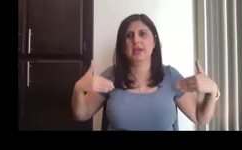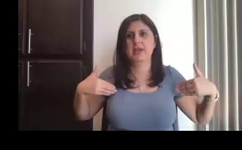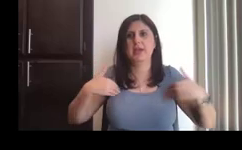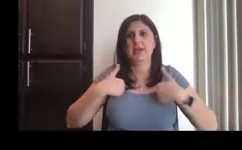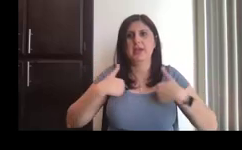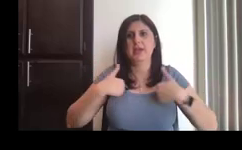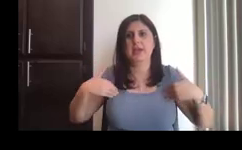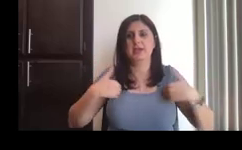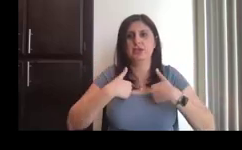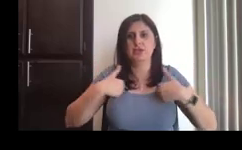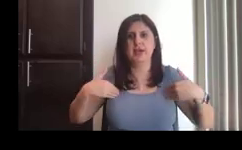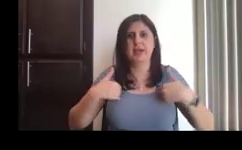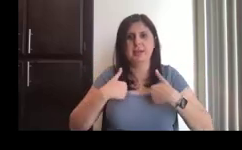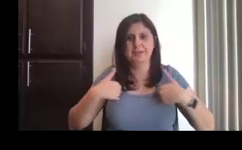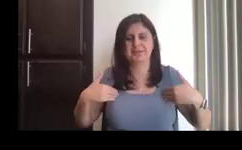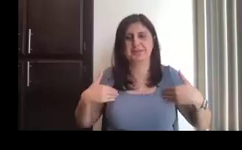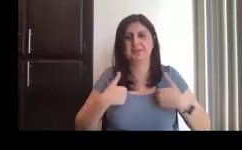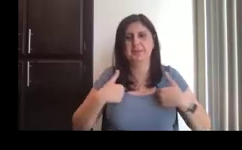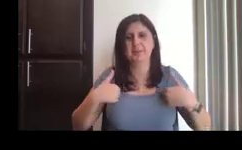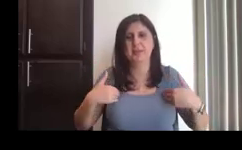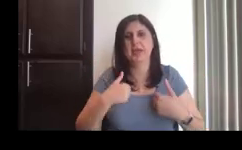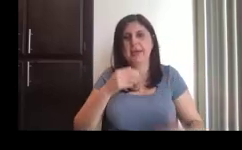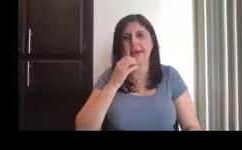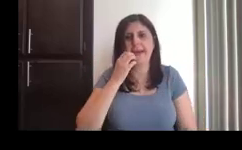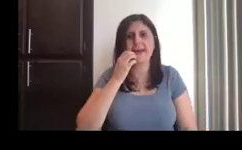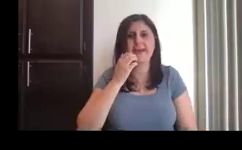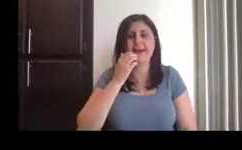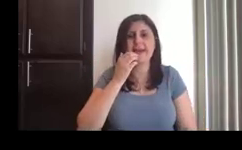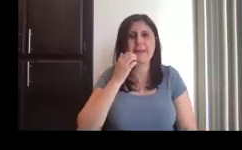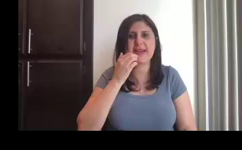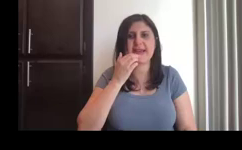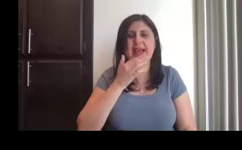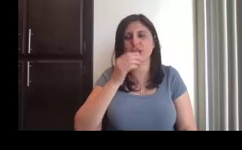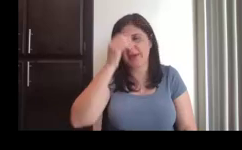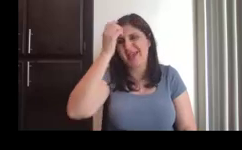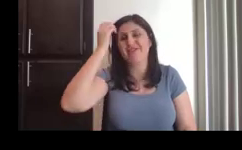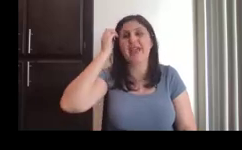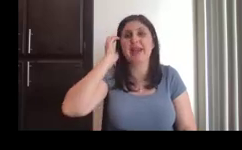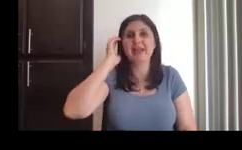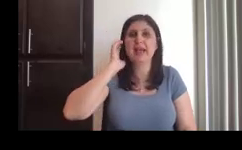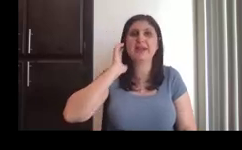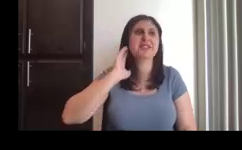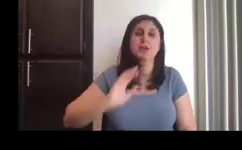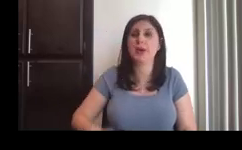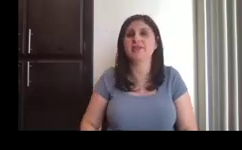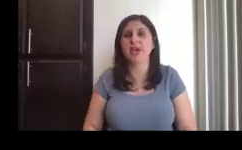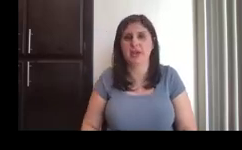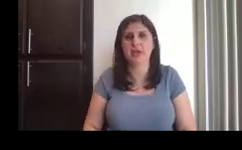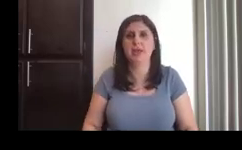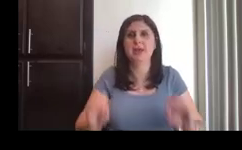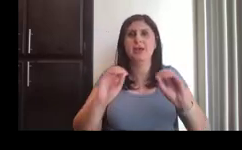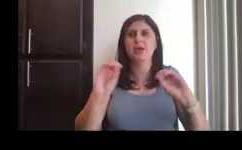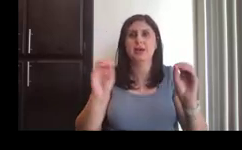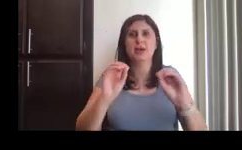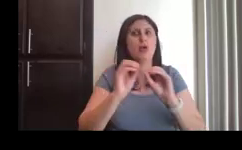Have animal. Do you have an animal? And none, meaning I don't have any. I have 0. I have